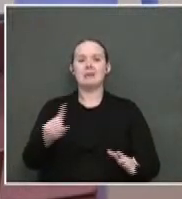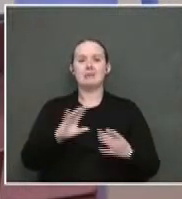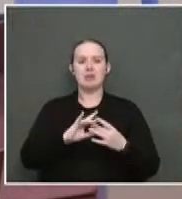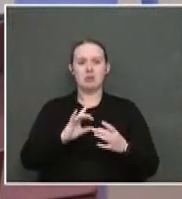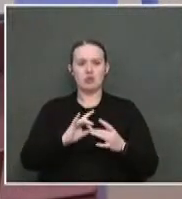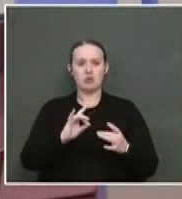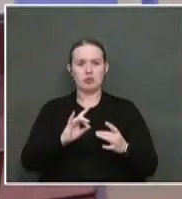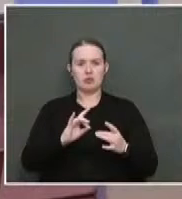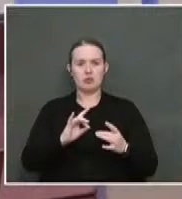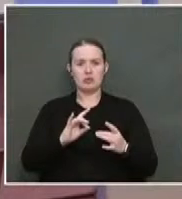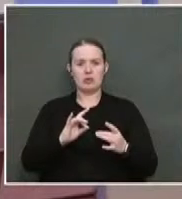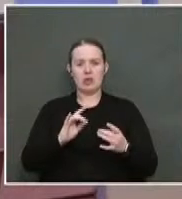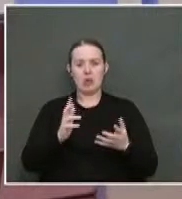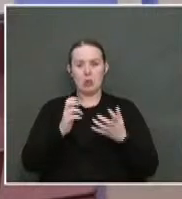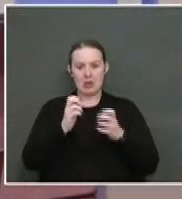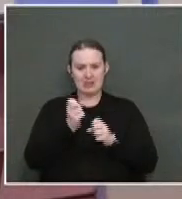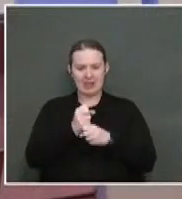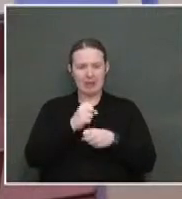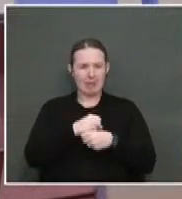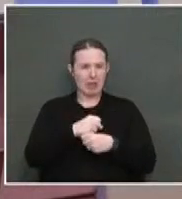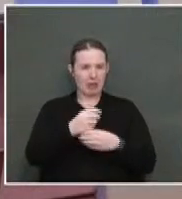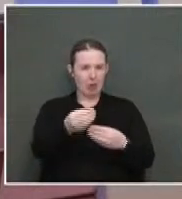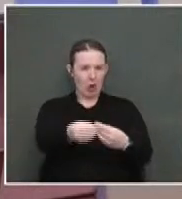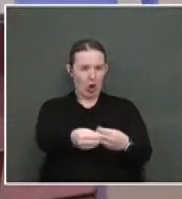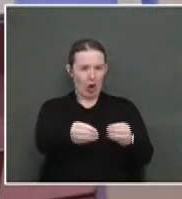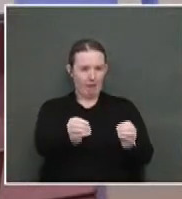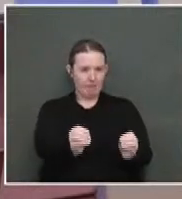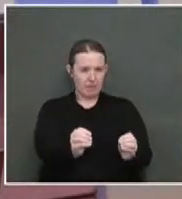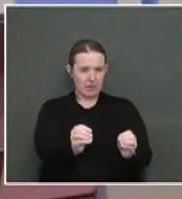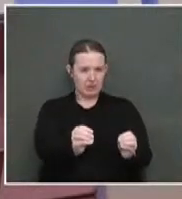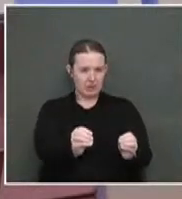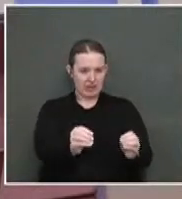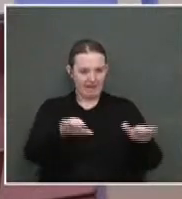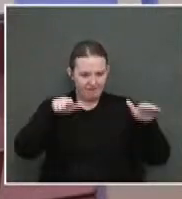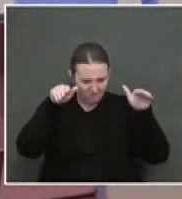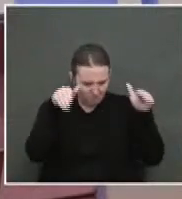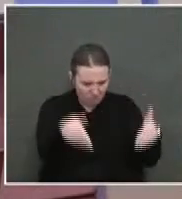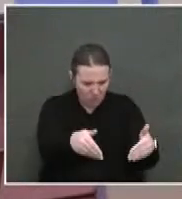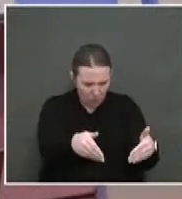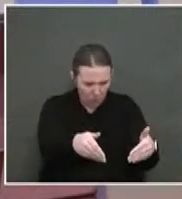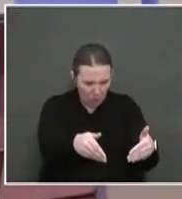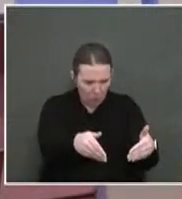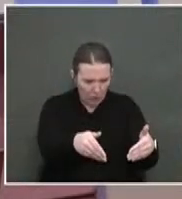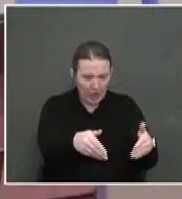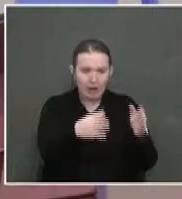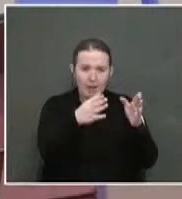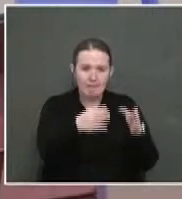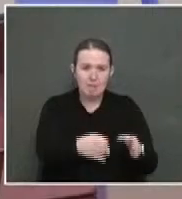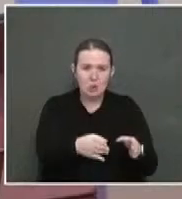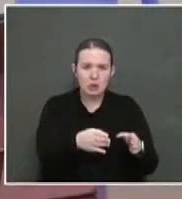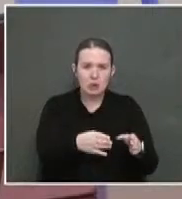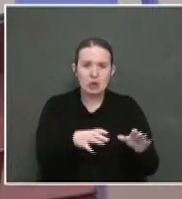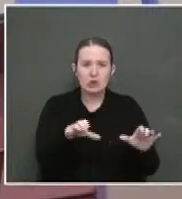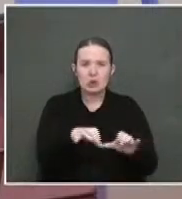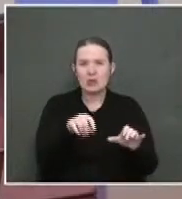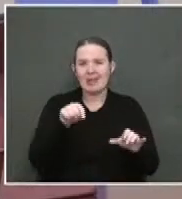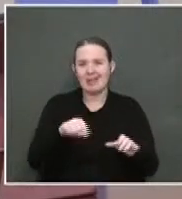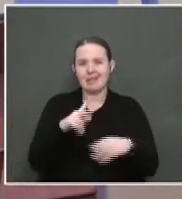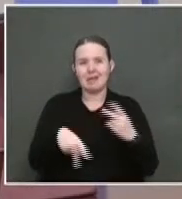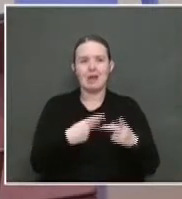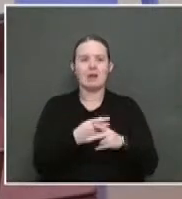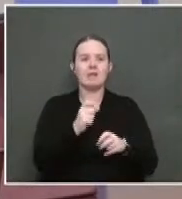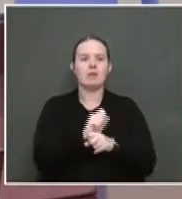about he wanted to create that office that just looked at, had an individual person to do kind of some of this